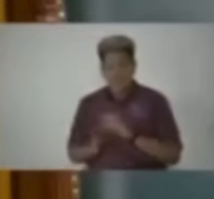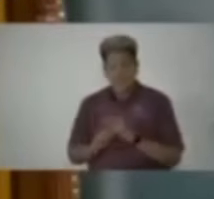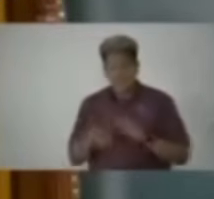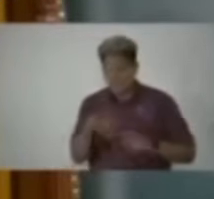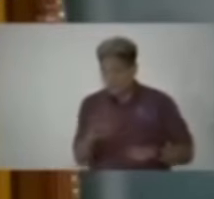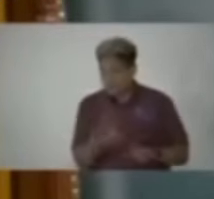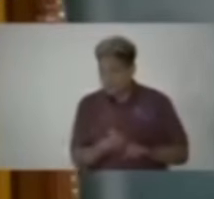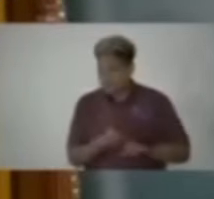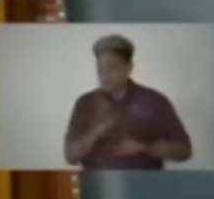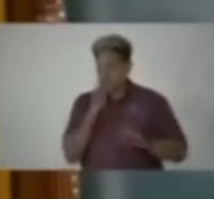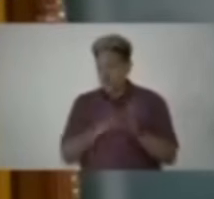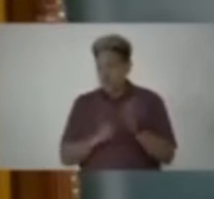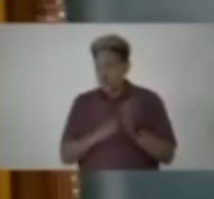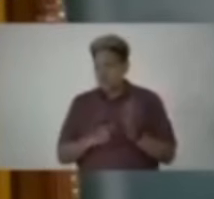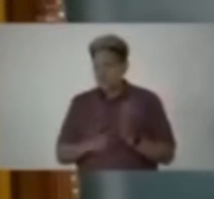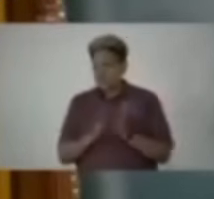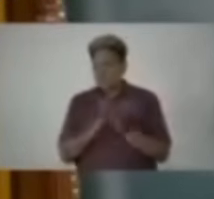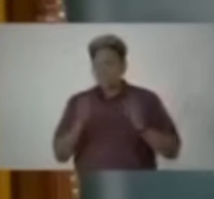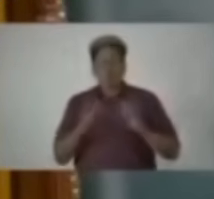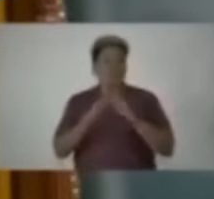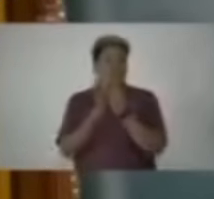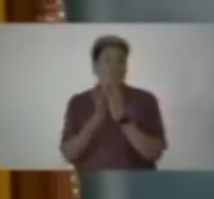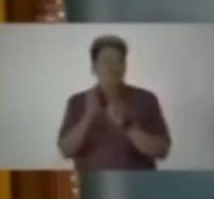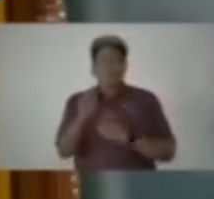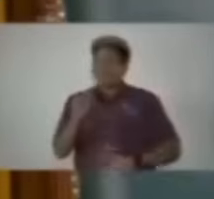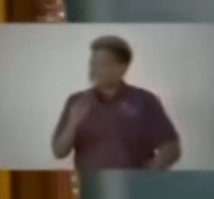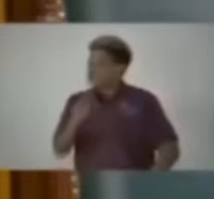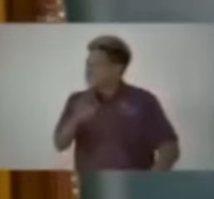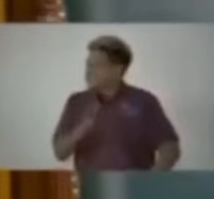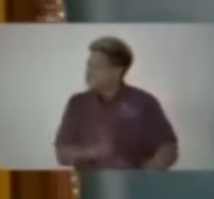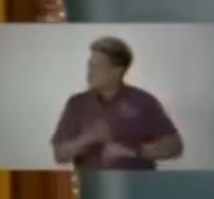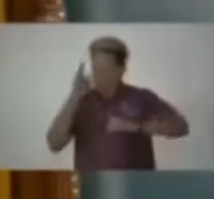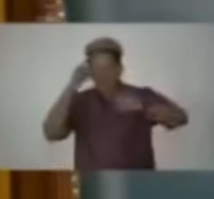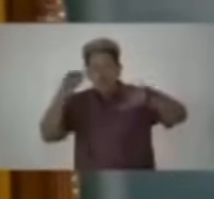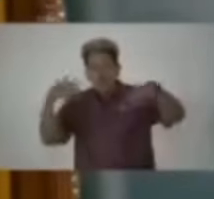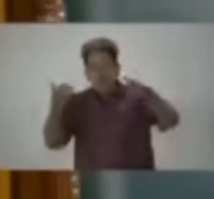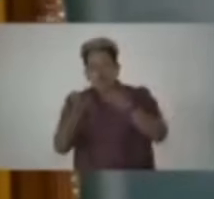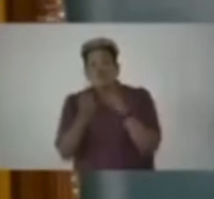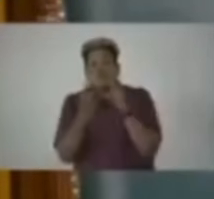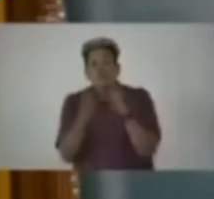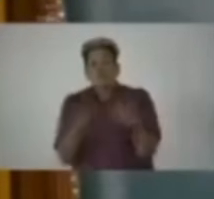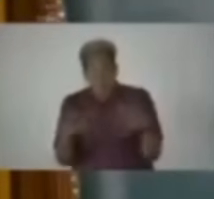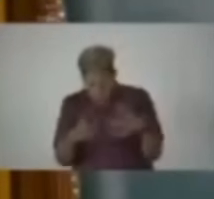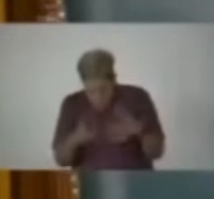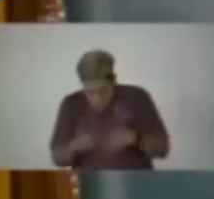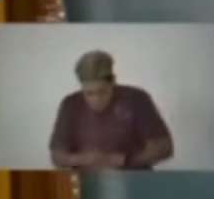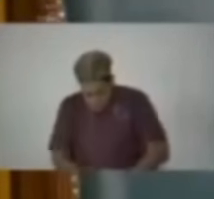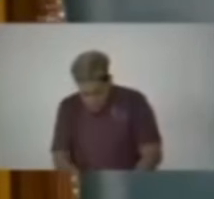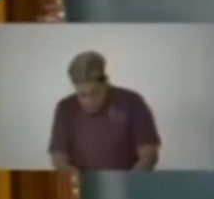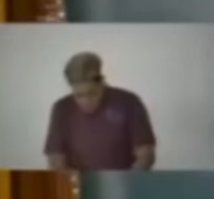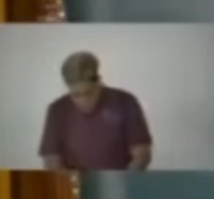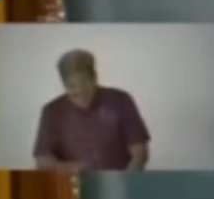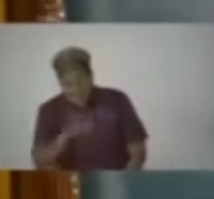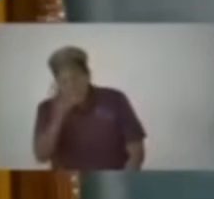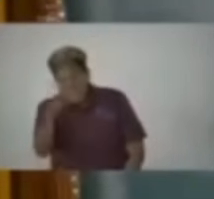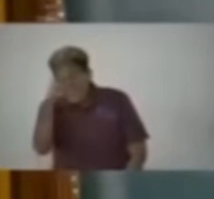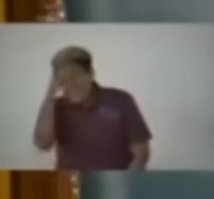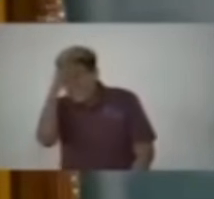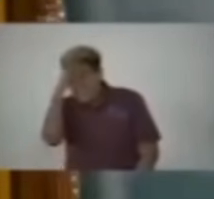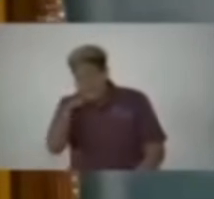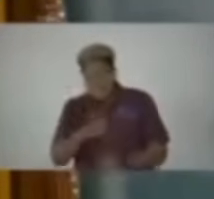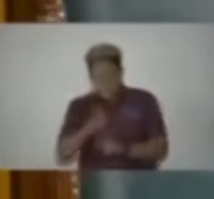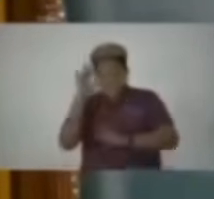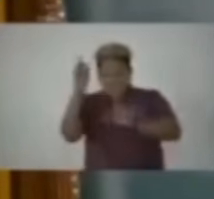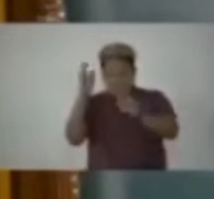and the Auditor General's Department for public bodies, which, as